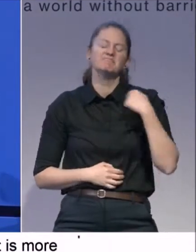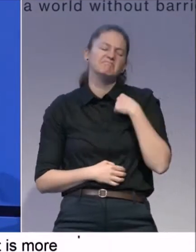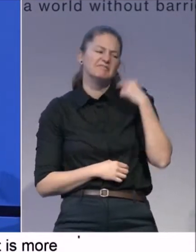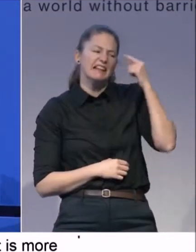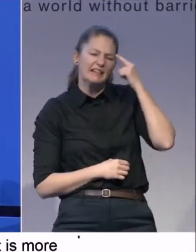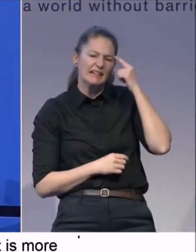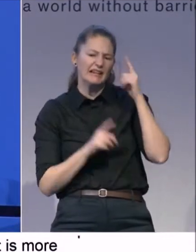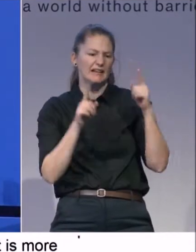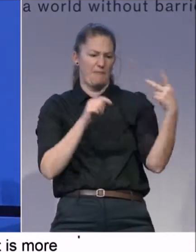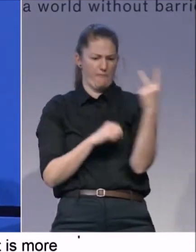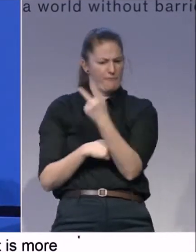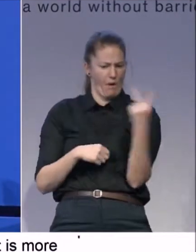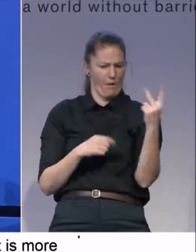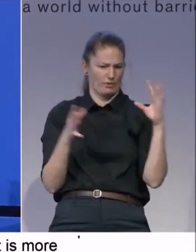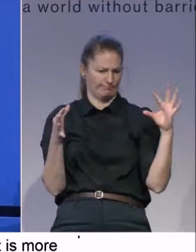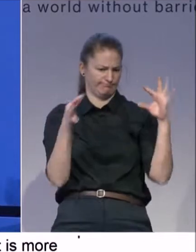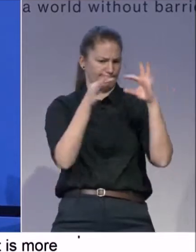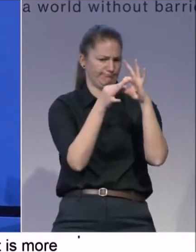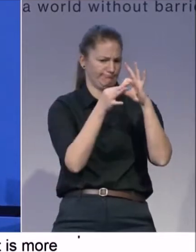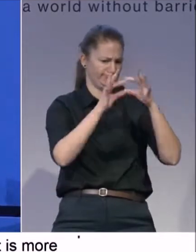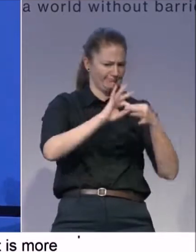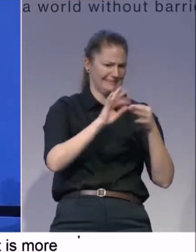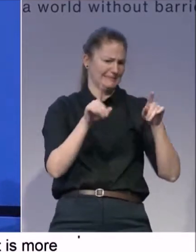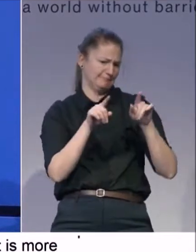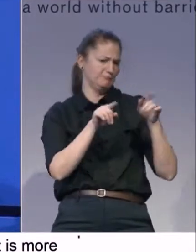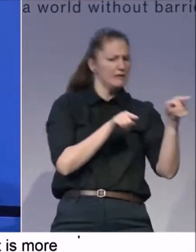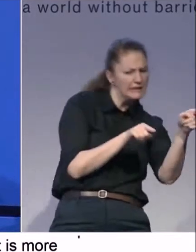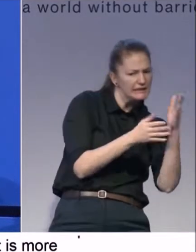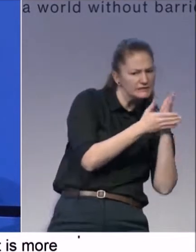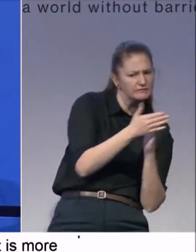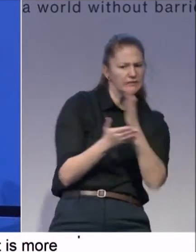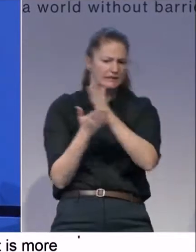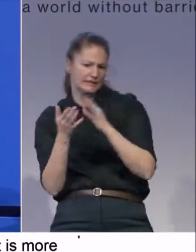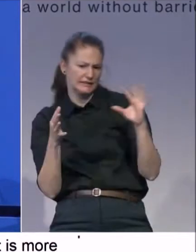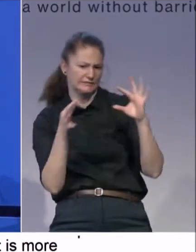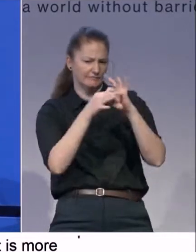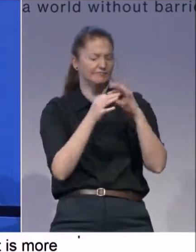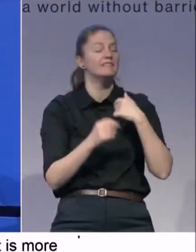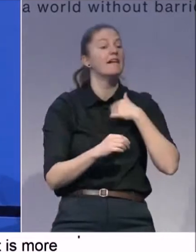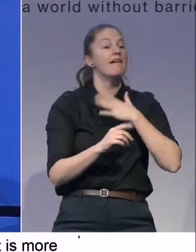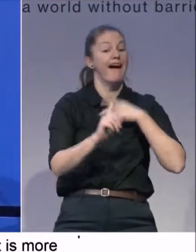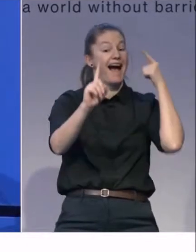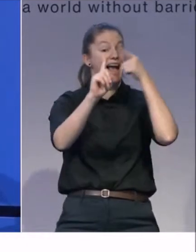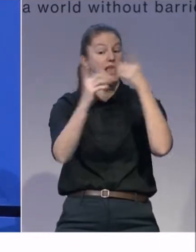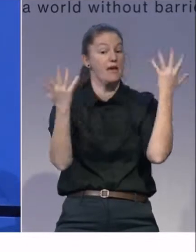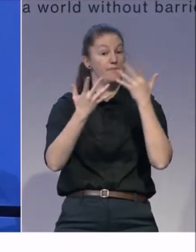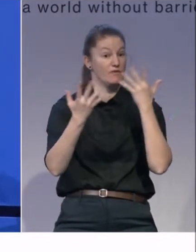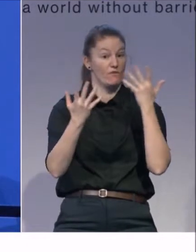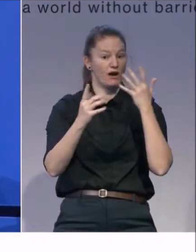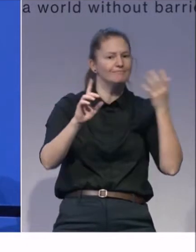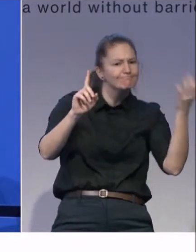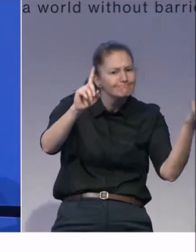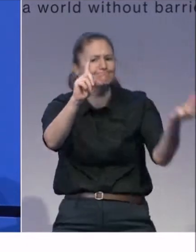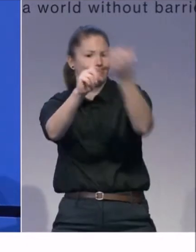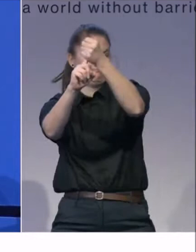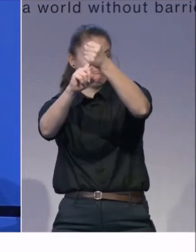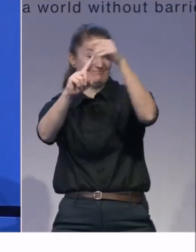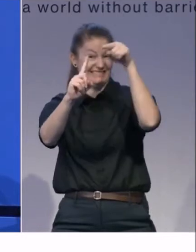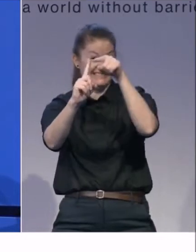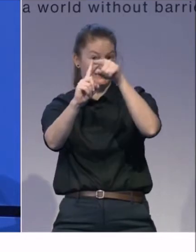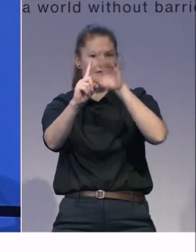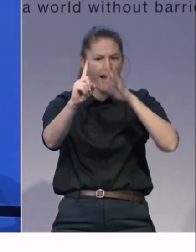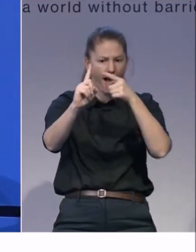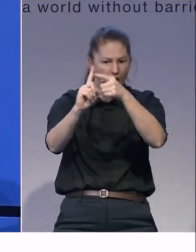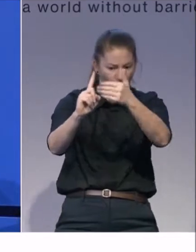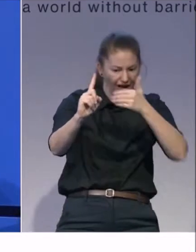If you're going to reach everybody effectively, then you have to use a combination of strategies. Of